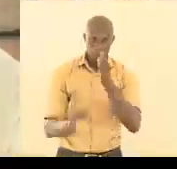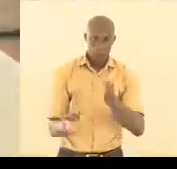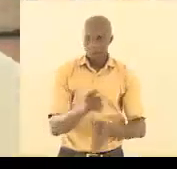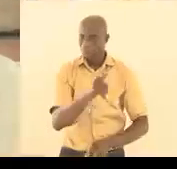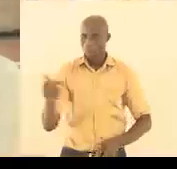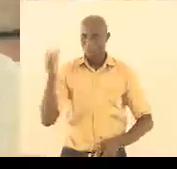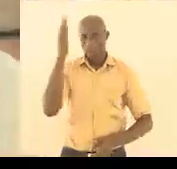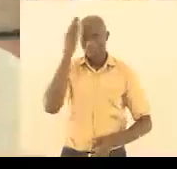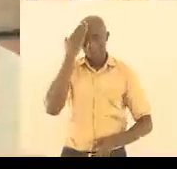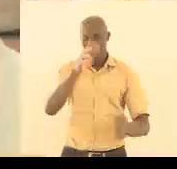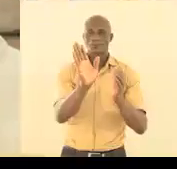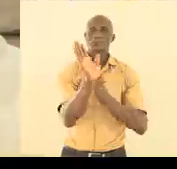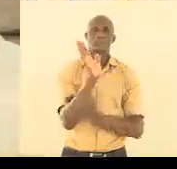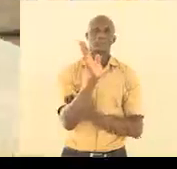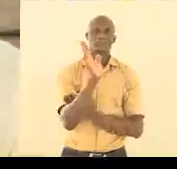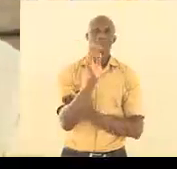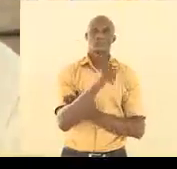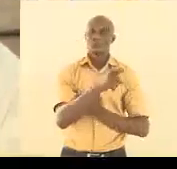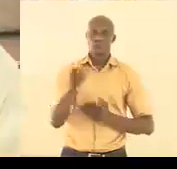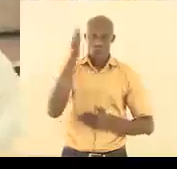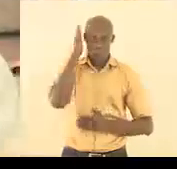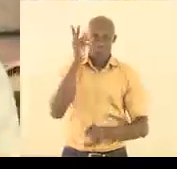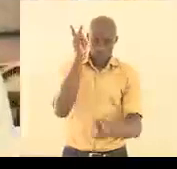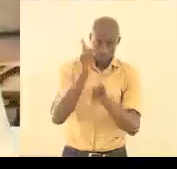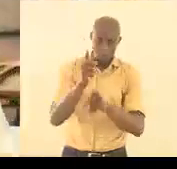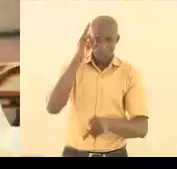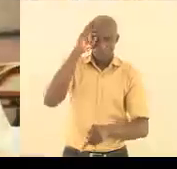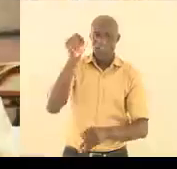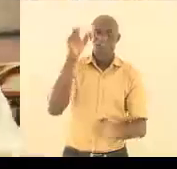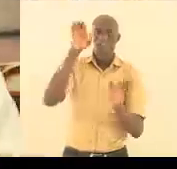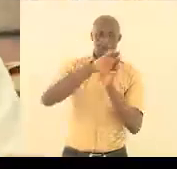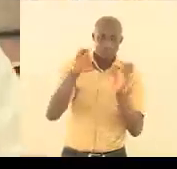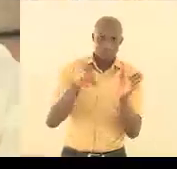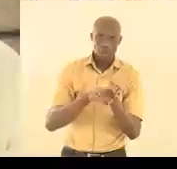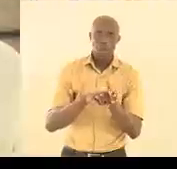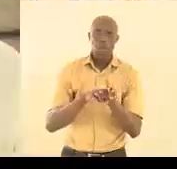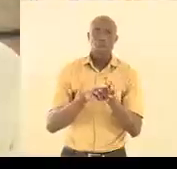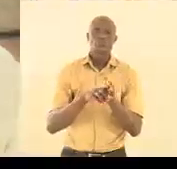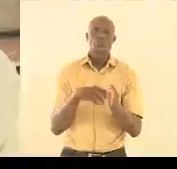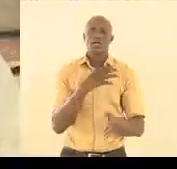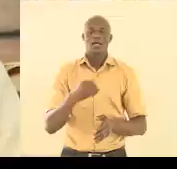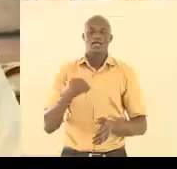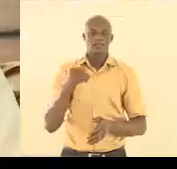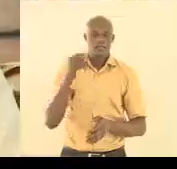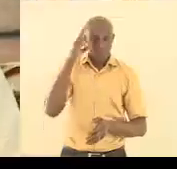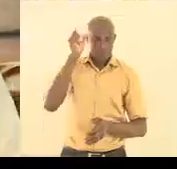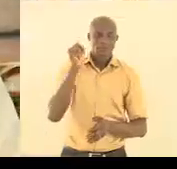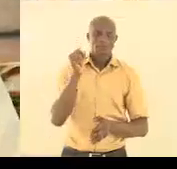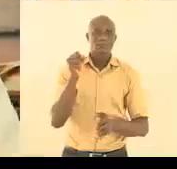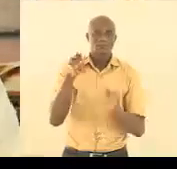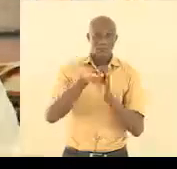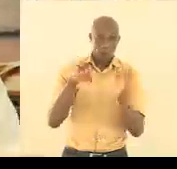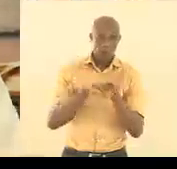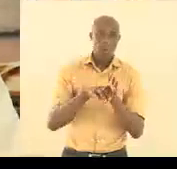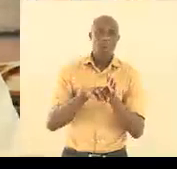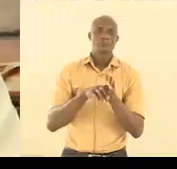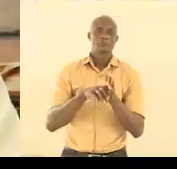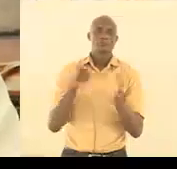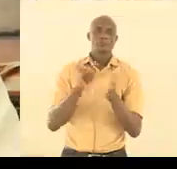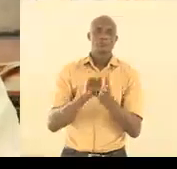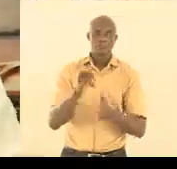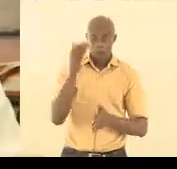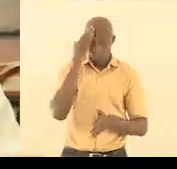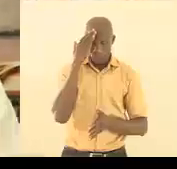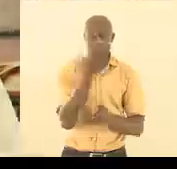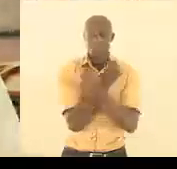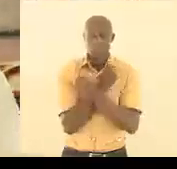if you know God, you will keep his commandments. And he says that the commandments for those who know God, for those who